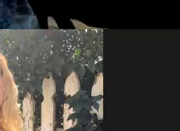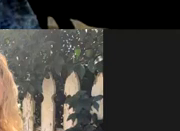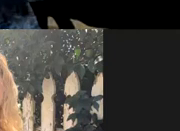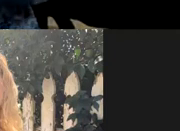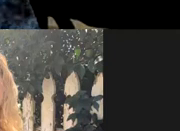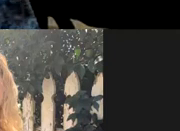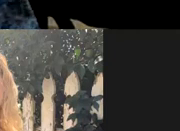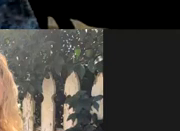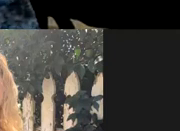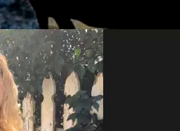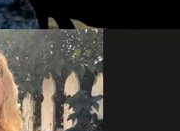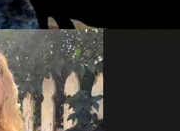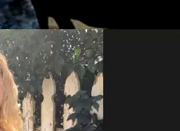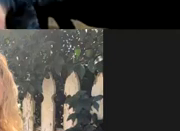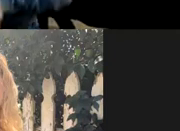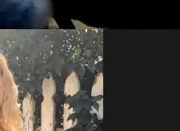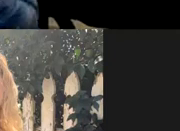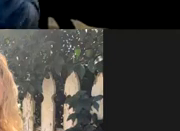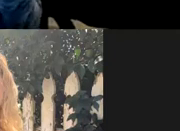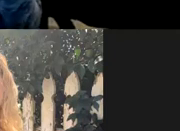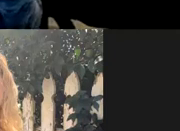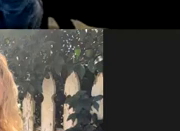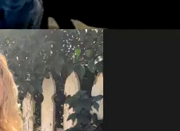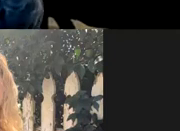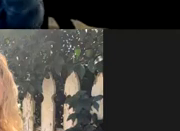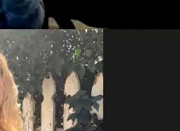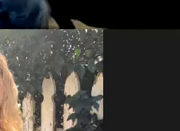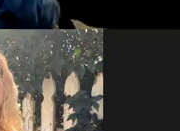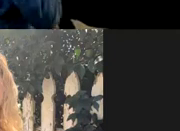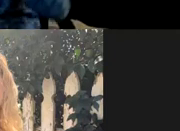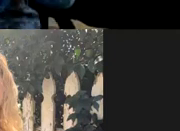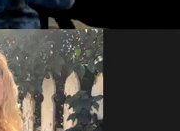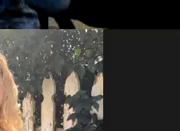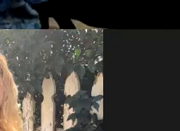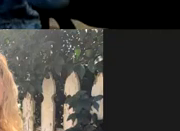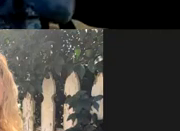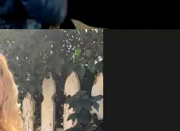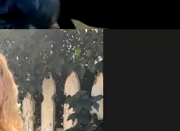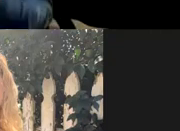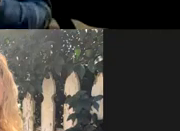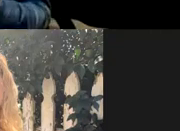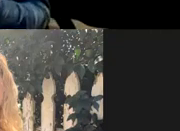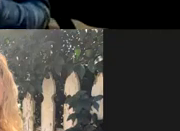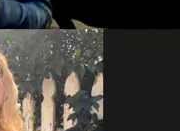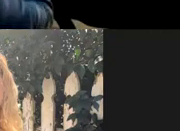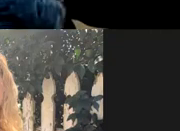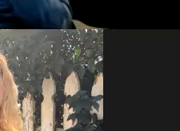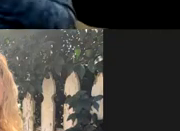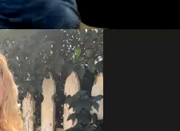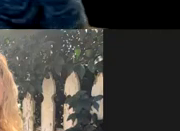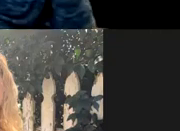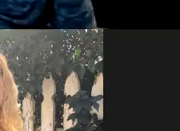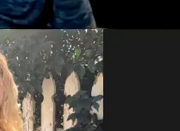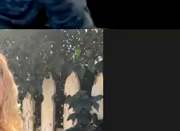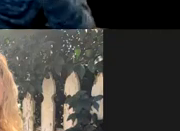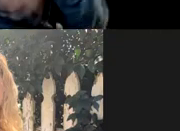proof showing that they're exempt. Okay. I think the tricky part that some voucher holders